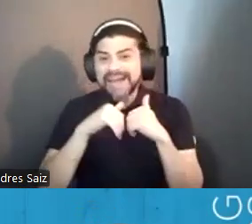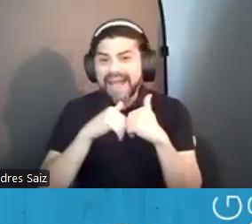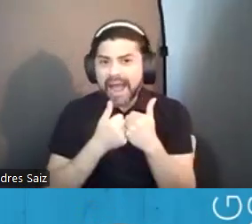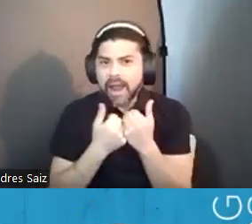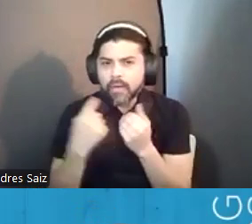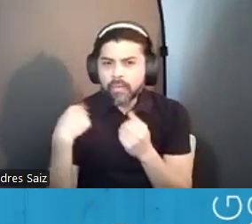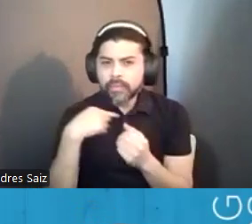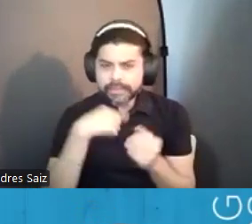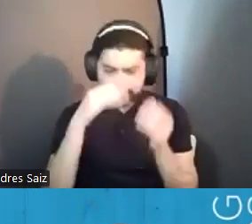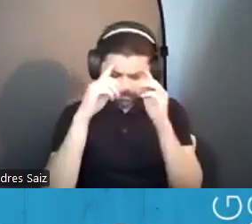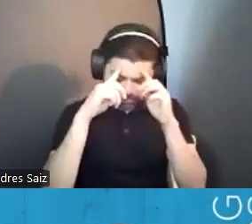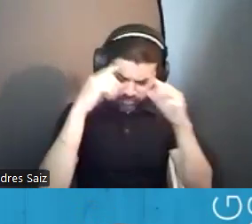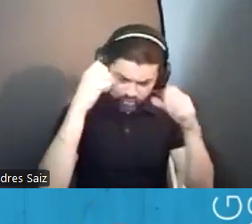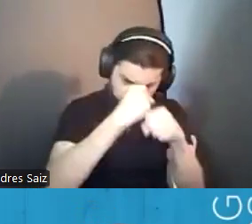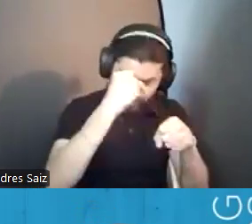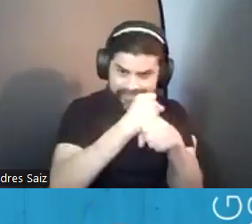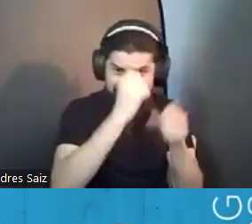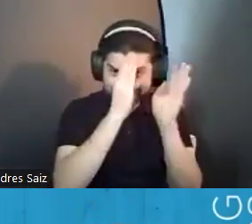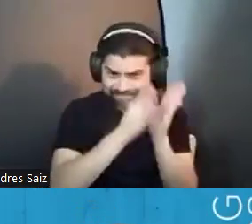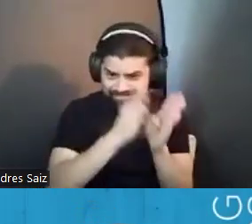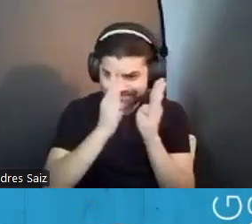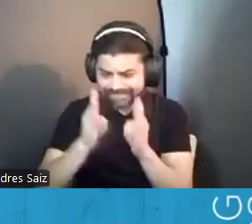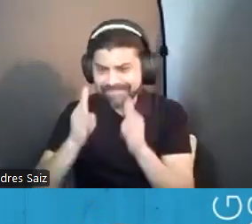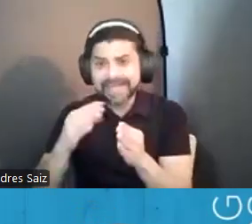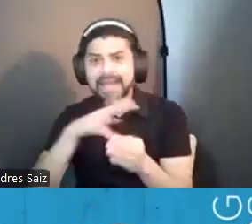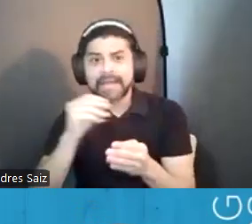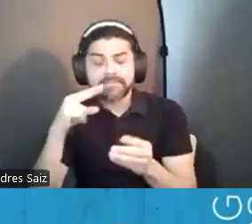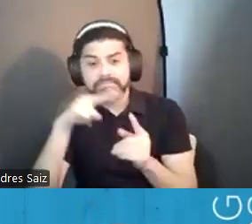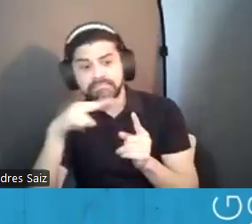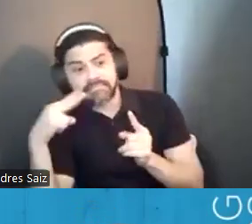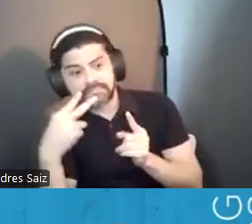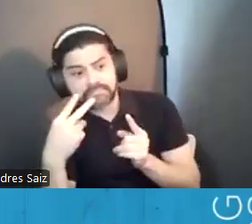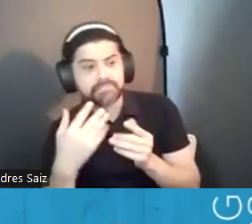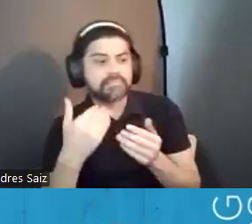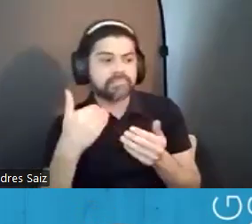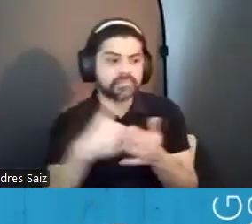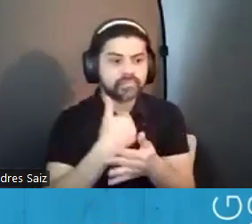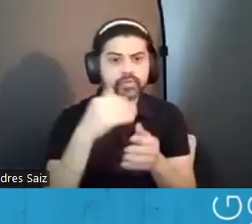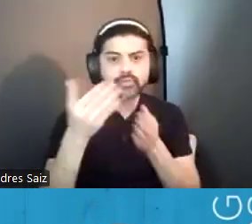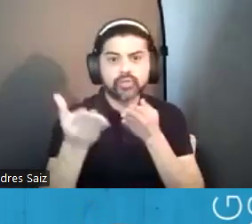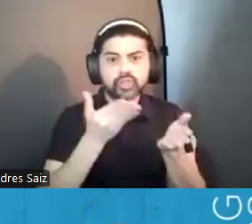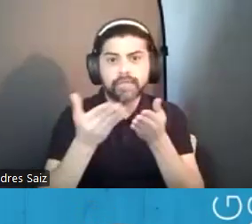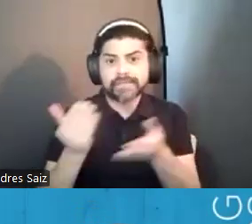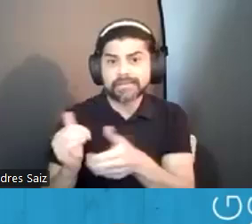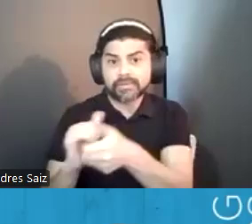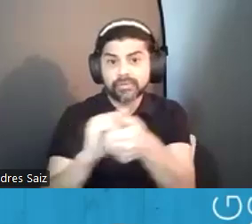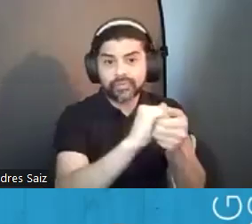strategically thinking, and in some cases needing to reimagine services we want to do with you together. So appreciate continued conversations on those fronts.